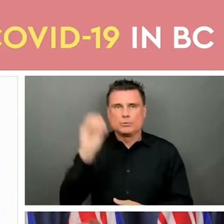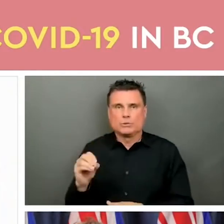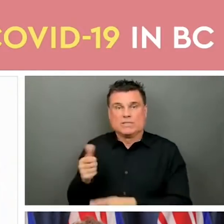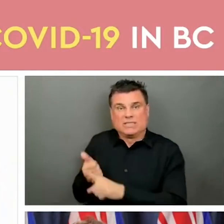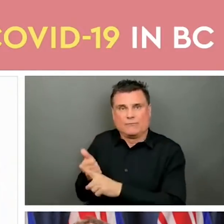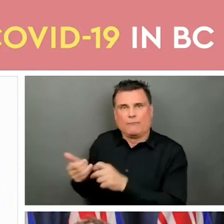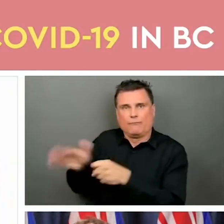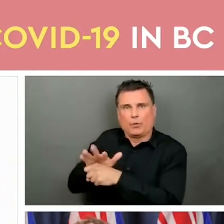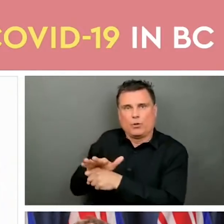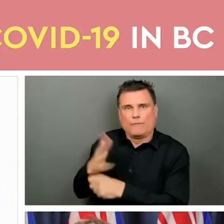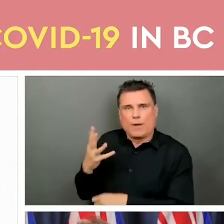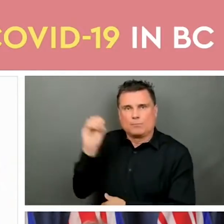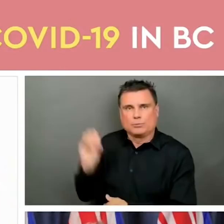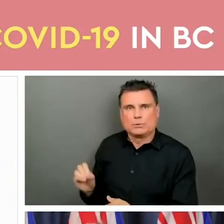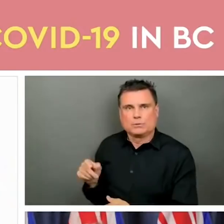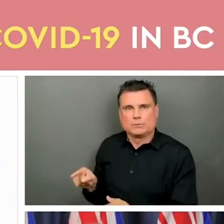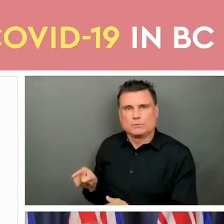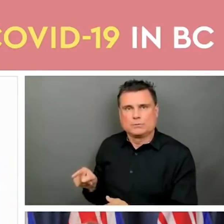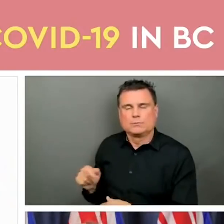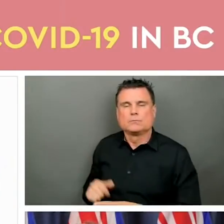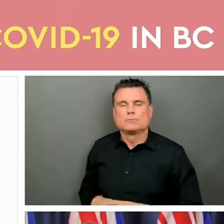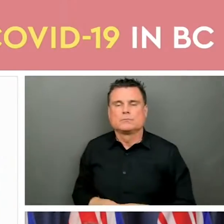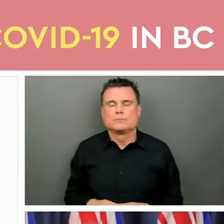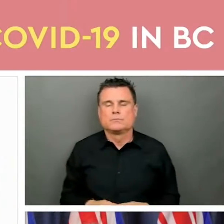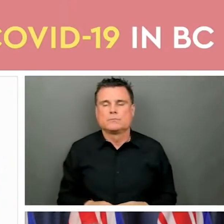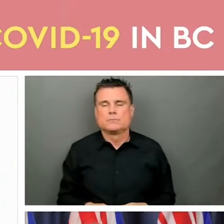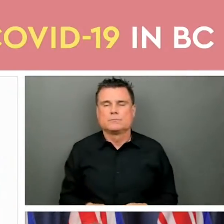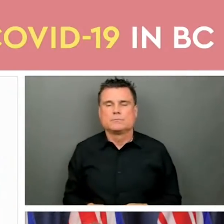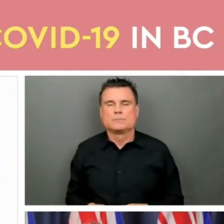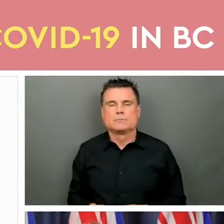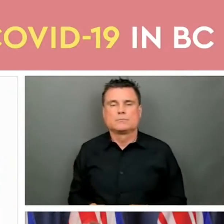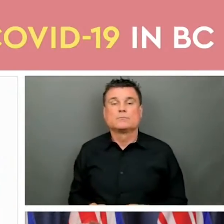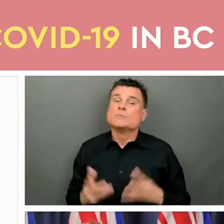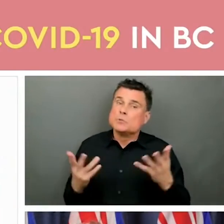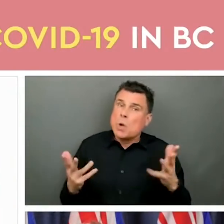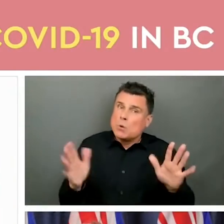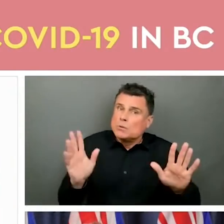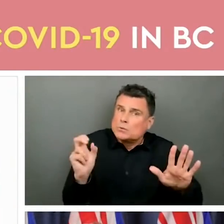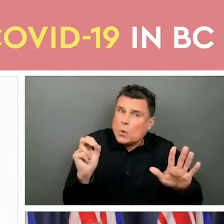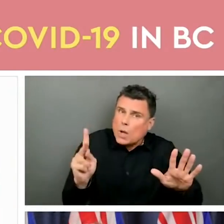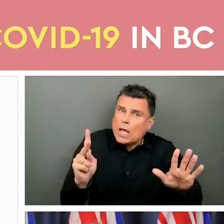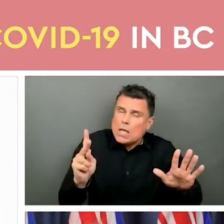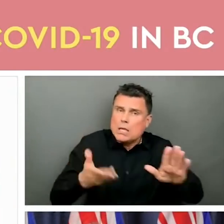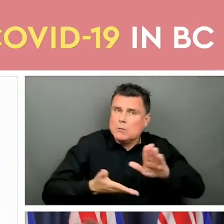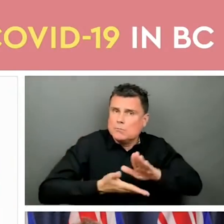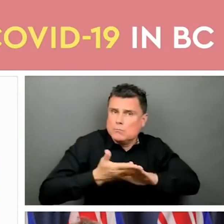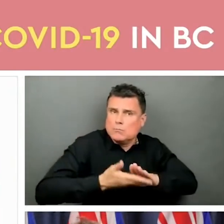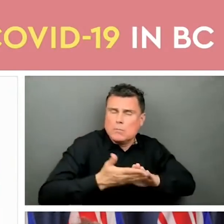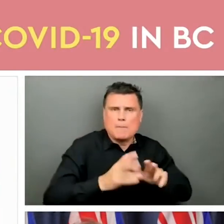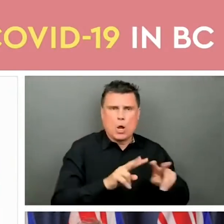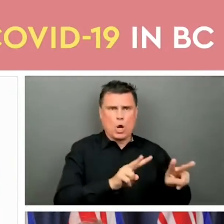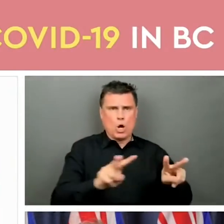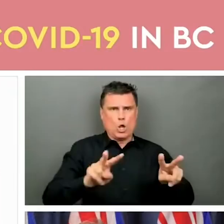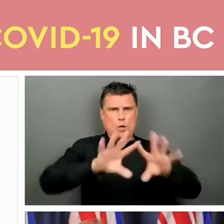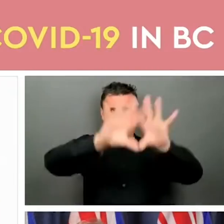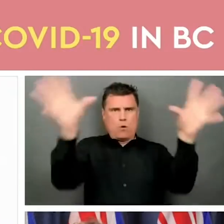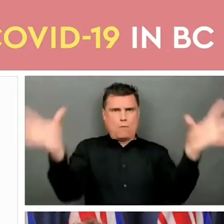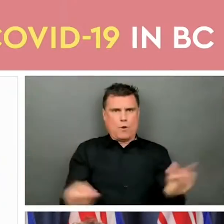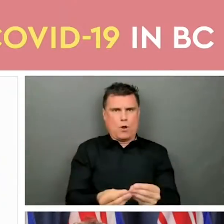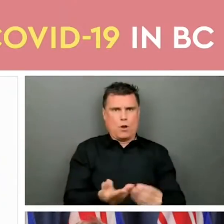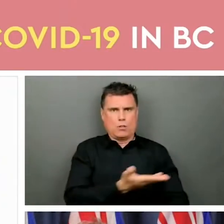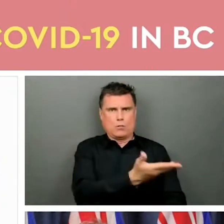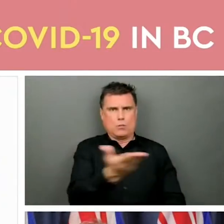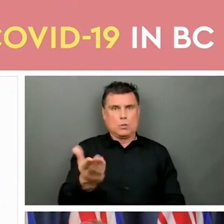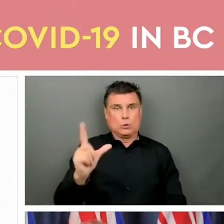those cases, we are seeing the effects of pressures, and you can see across these 20 hospital sites a higher level of